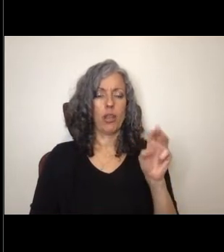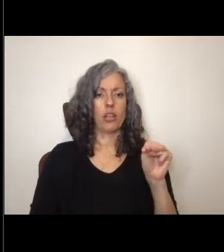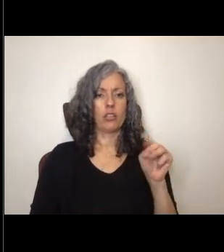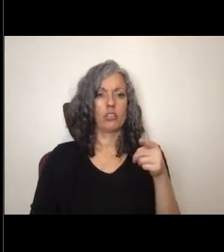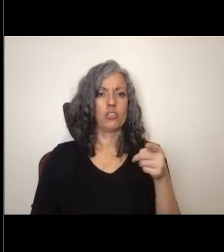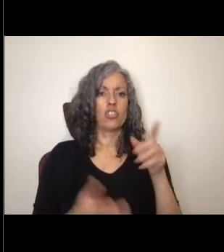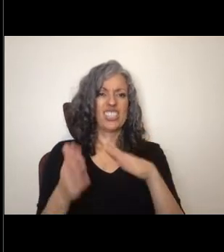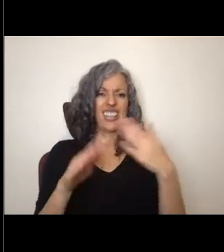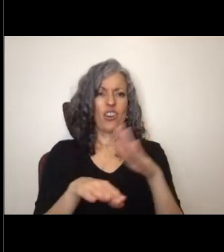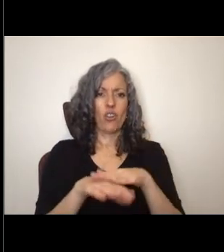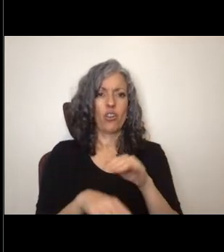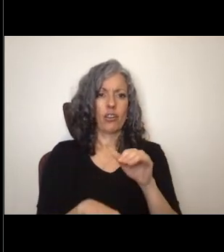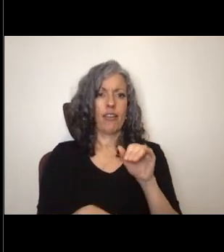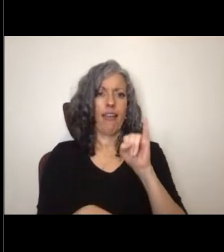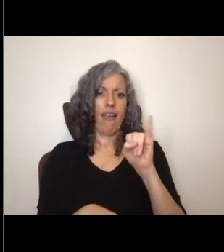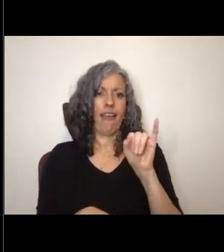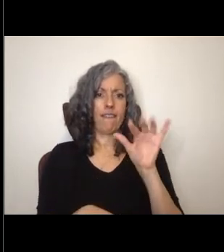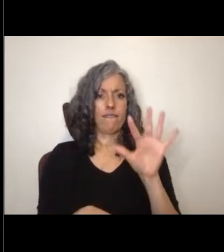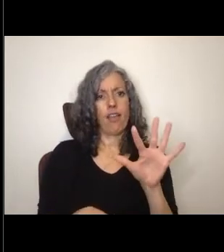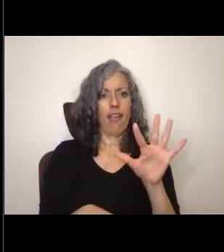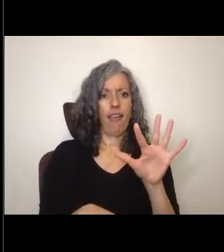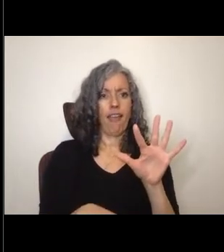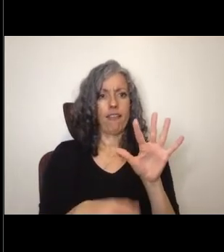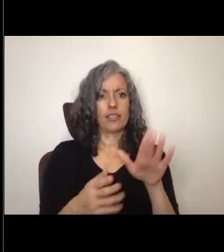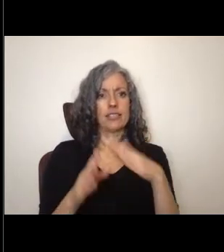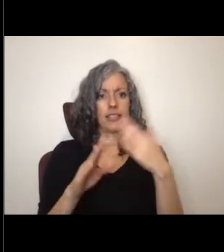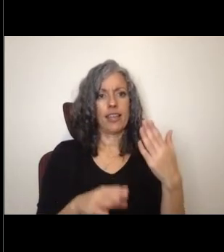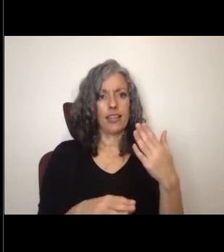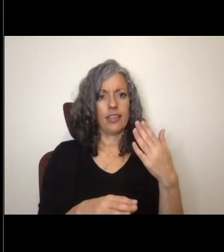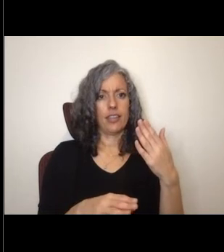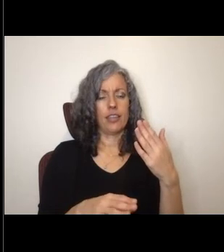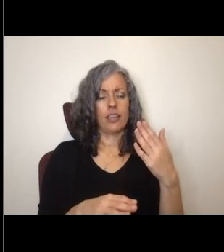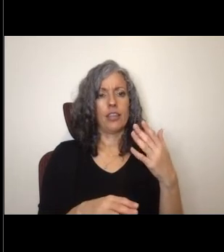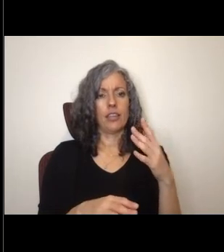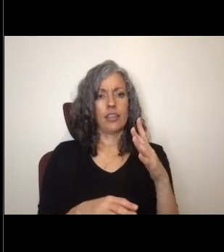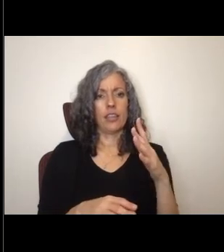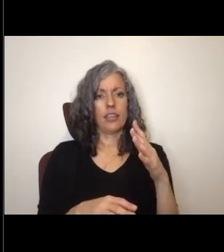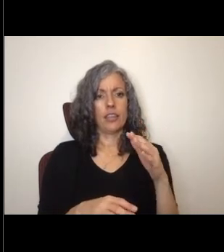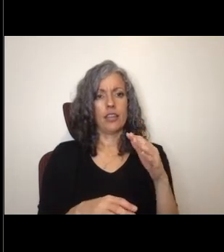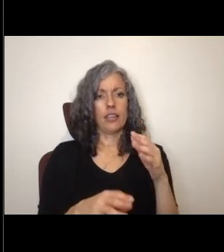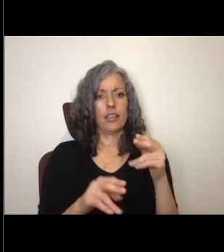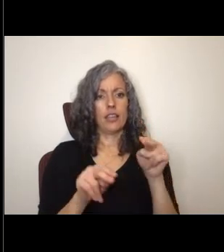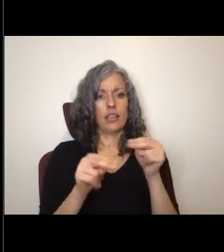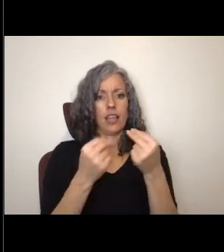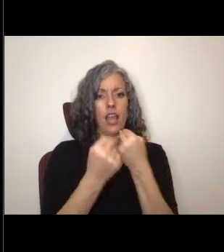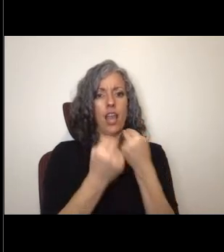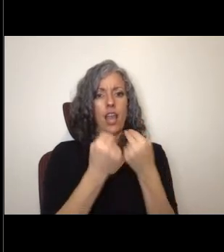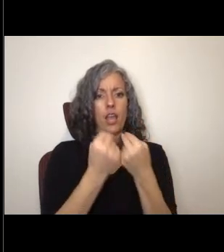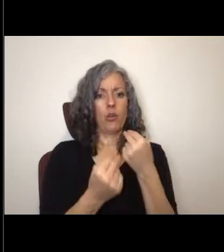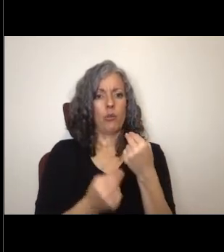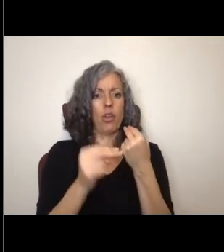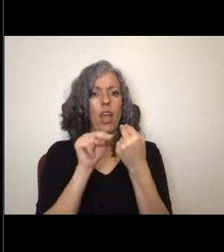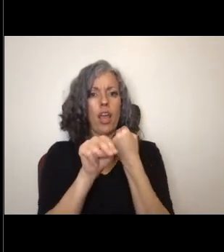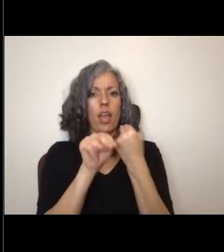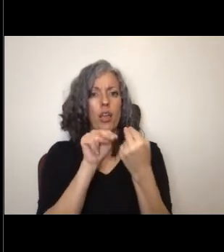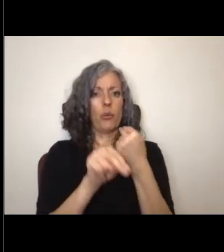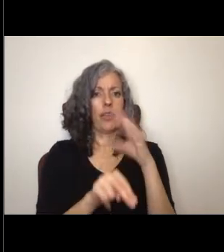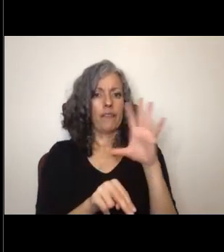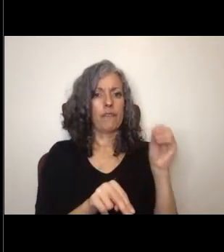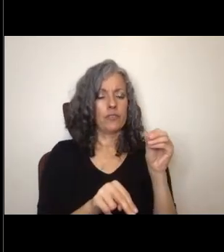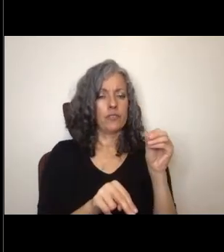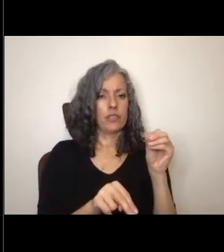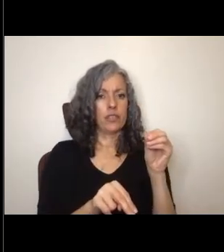and Maria Arevalos, who perished on Highway 50. We hate to lose any of our members, and we